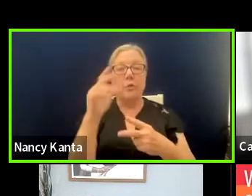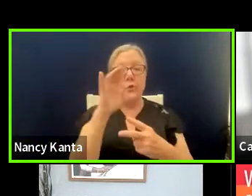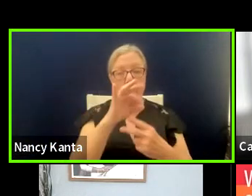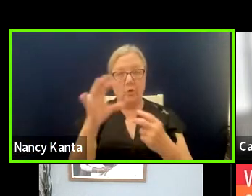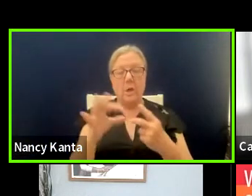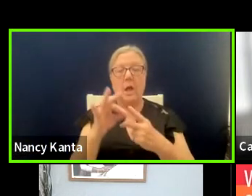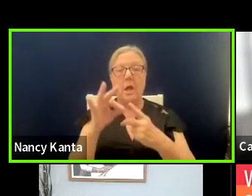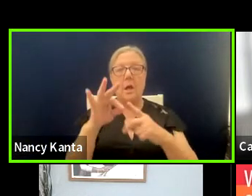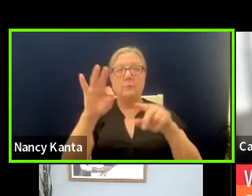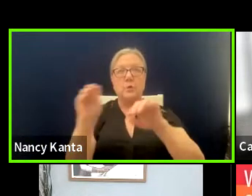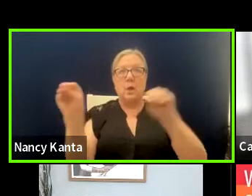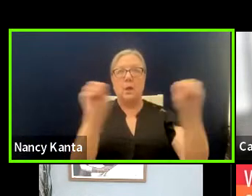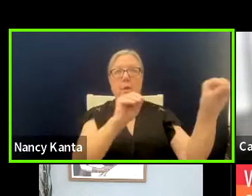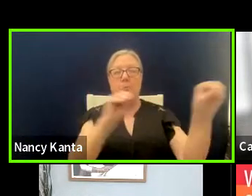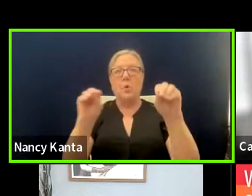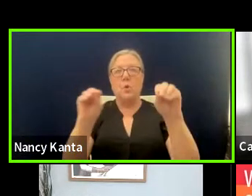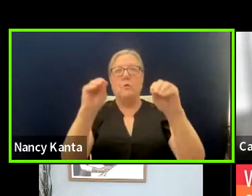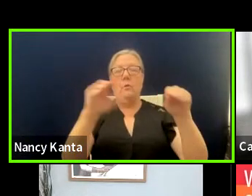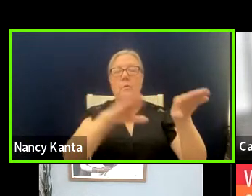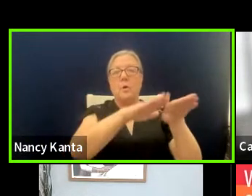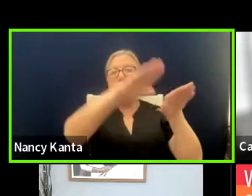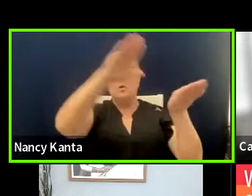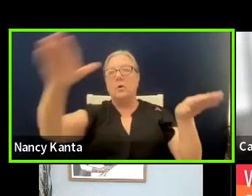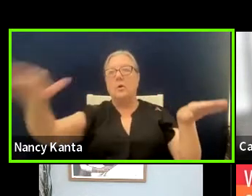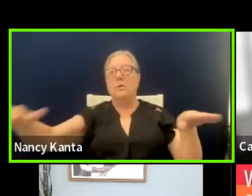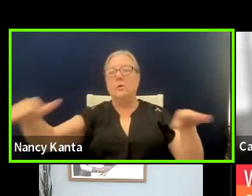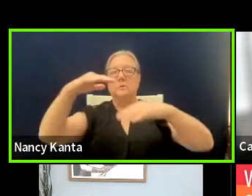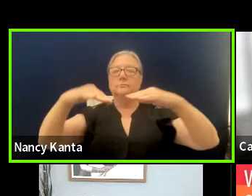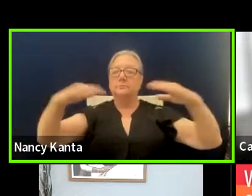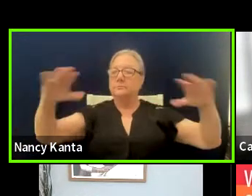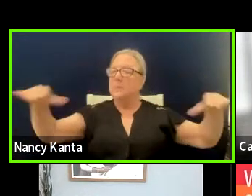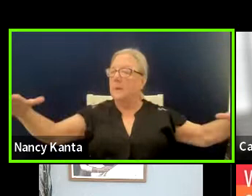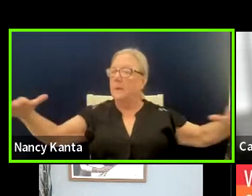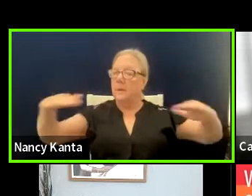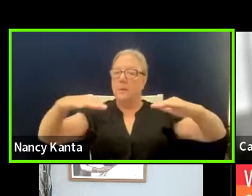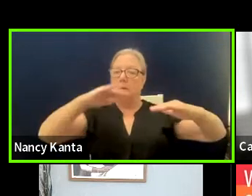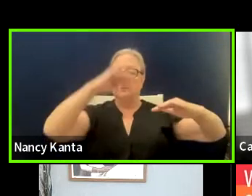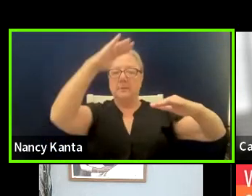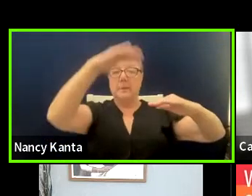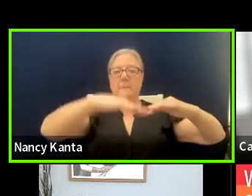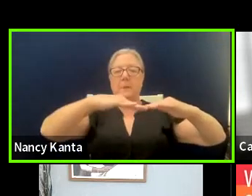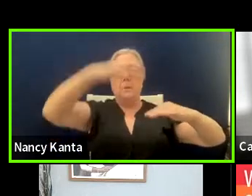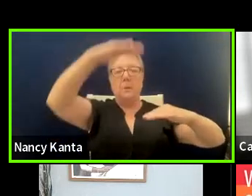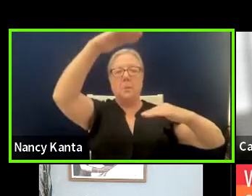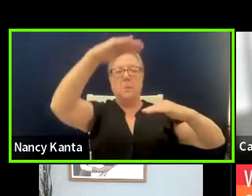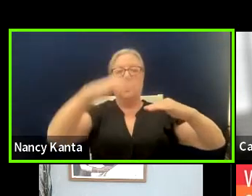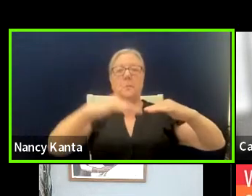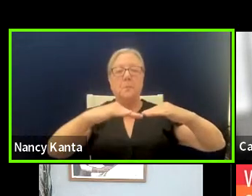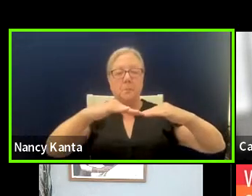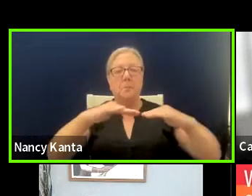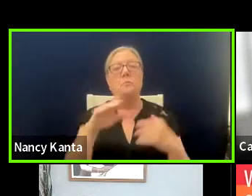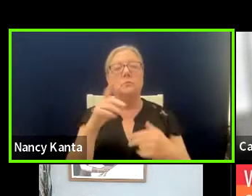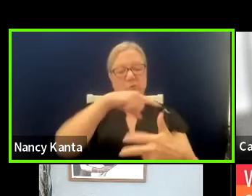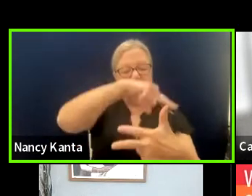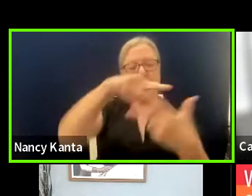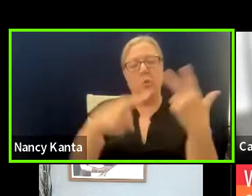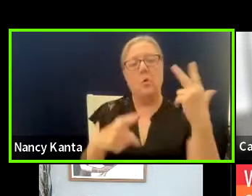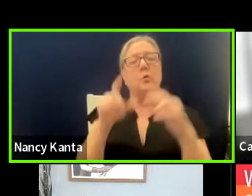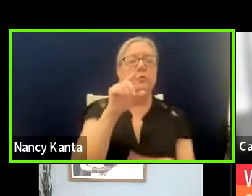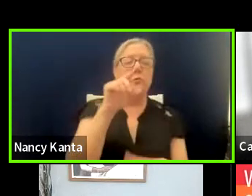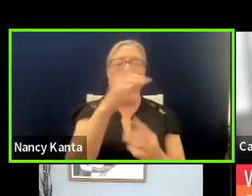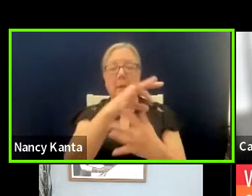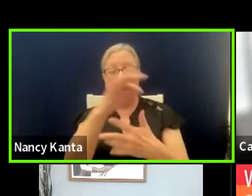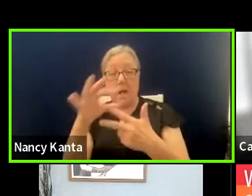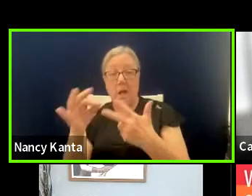span bridge. Like I said, those three options being studied within the draft